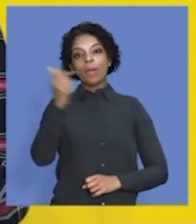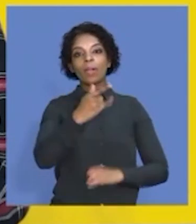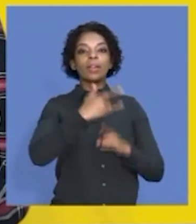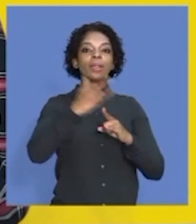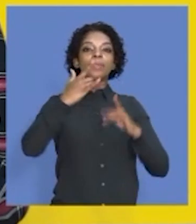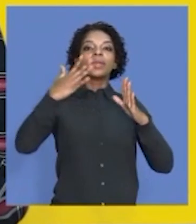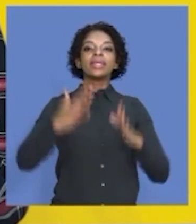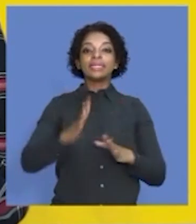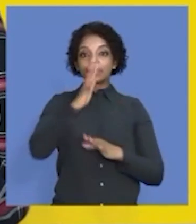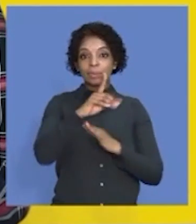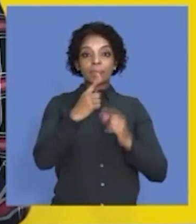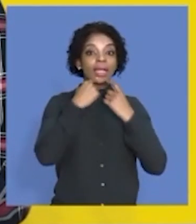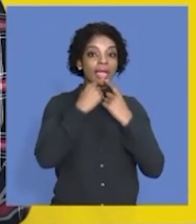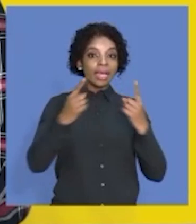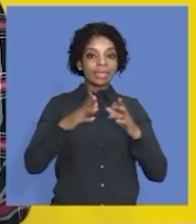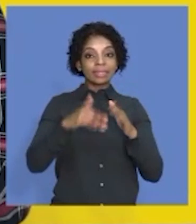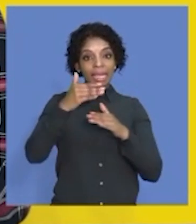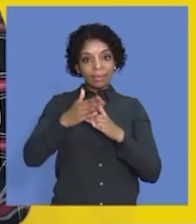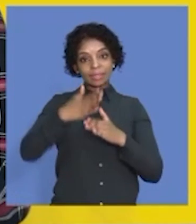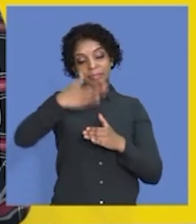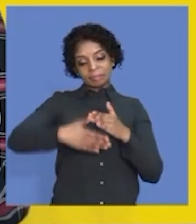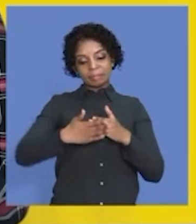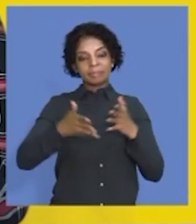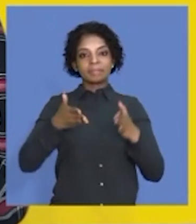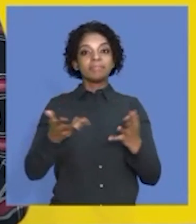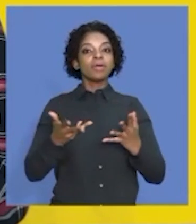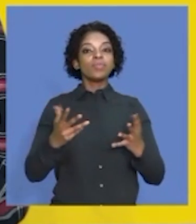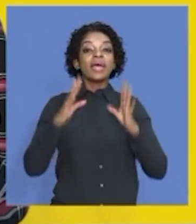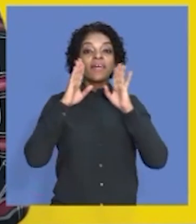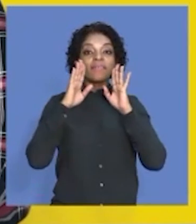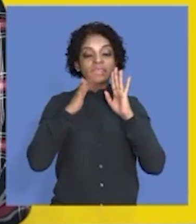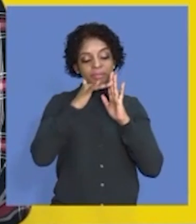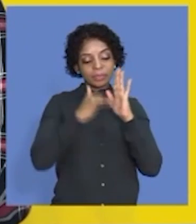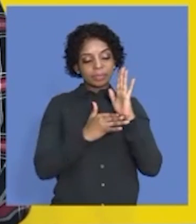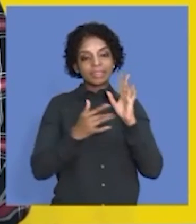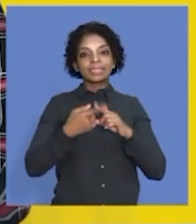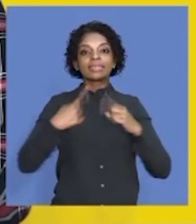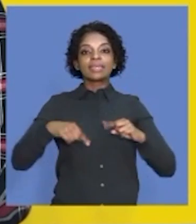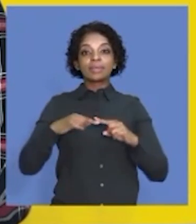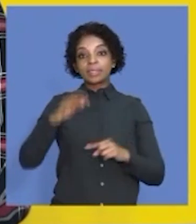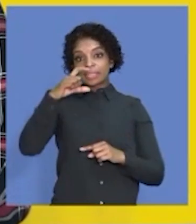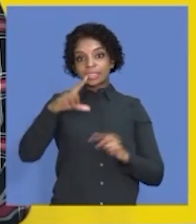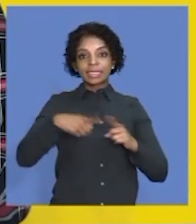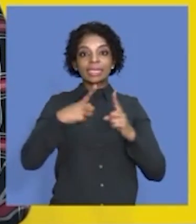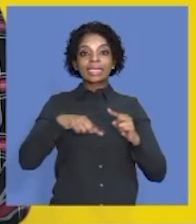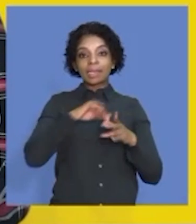to all of our competition winners who will be announced after the show on our Facebook page. Please check out our schedule